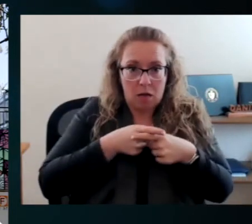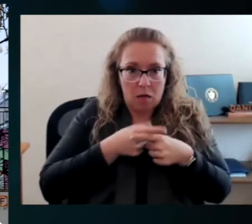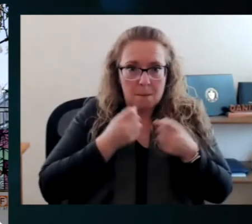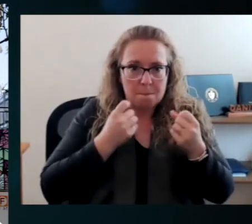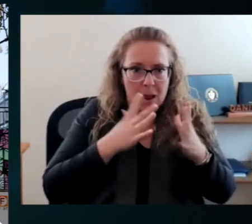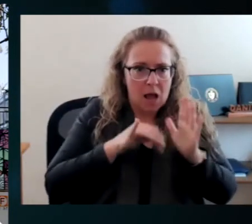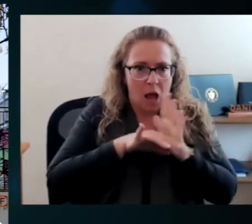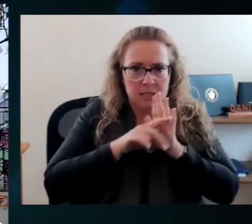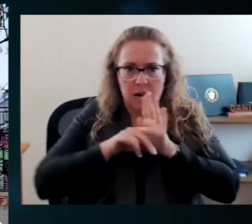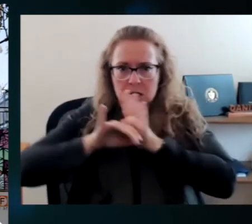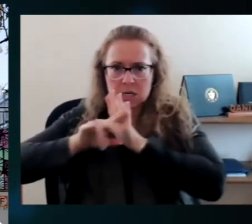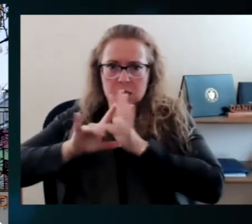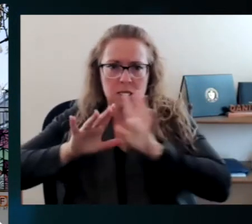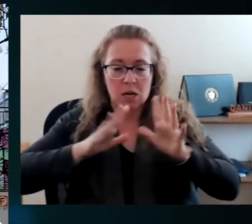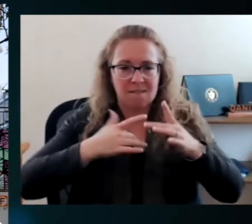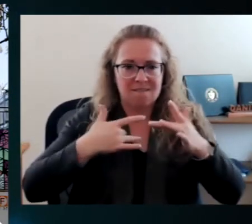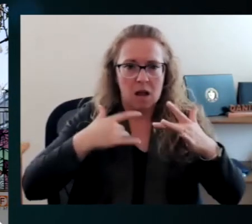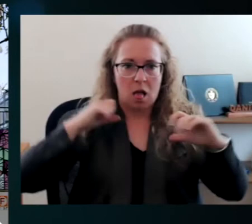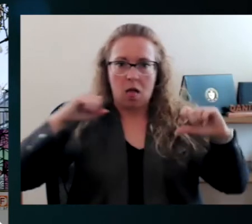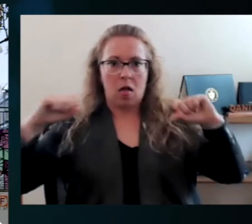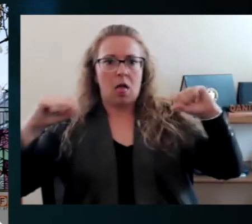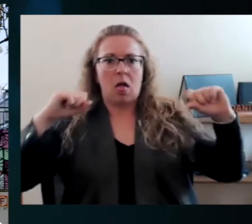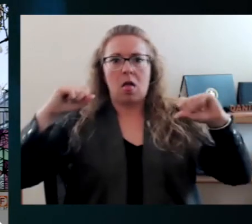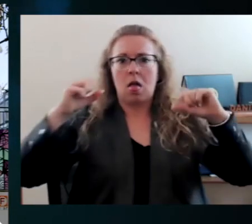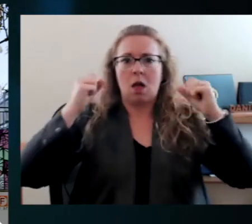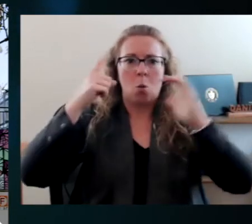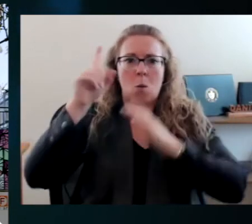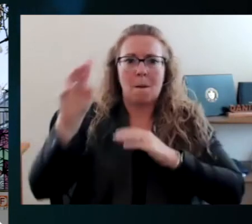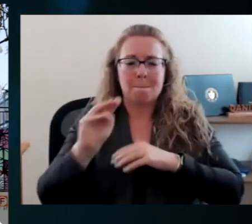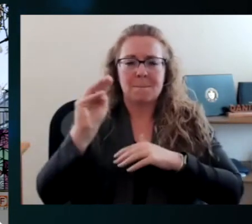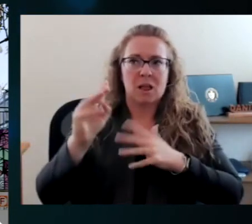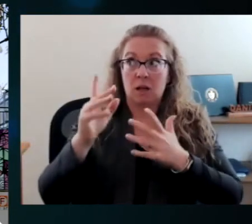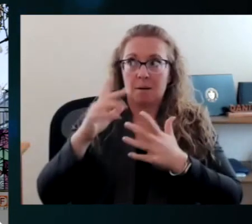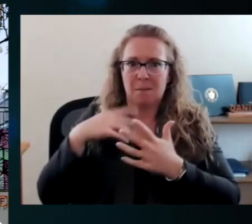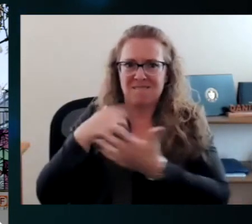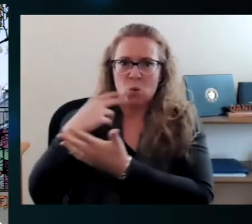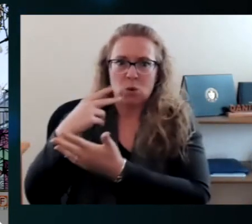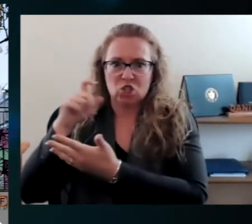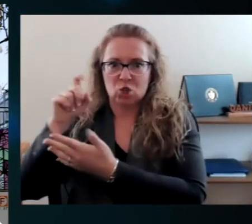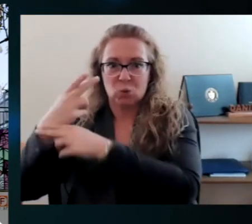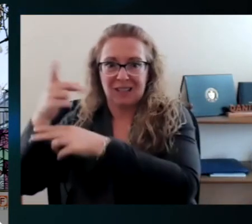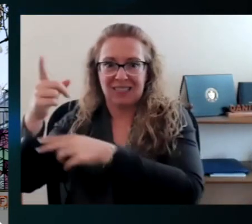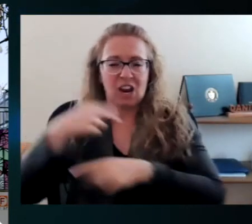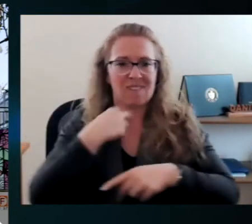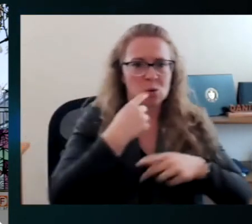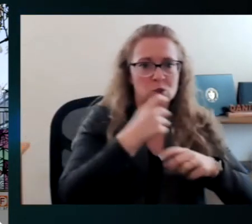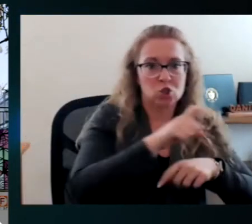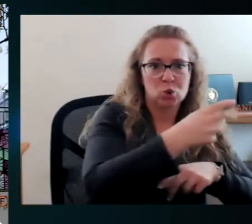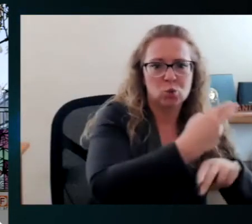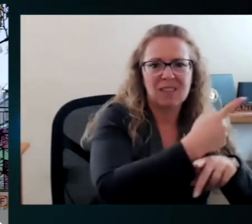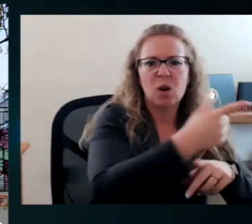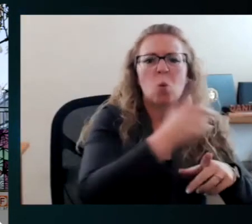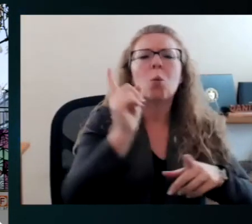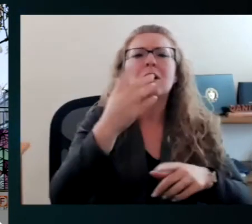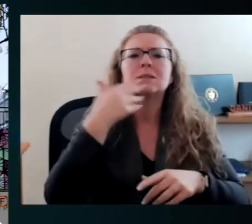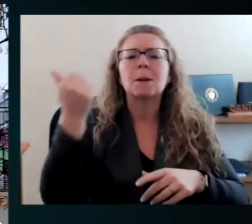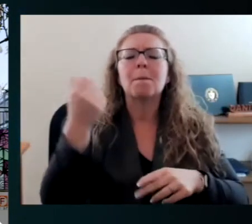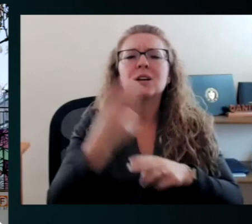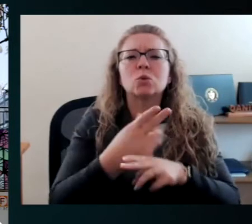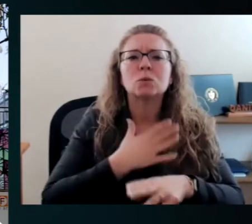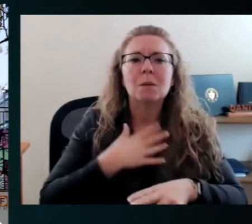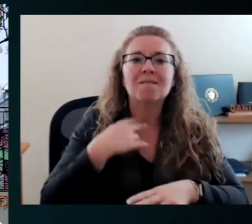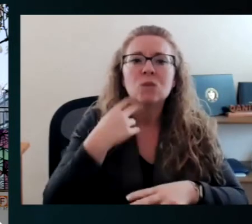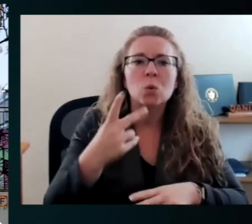constantly being pulled in a million directions of like, where is my voice best used and where is my advocacy best spent? And it's just something